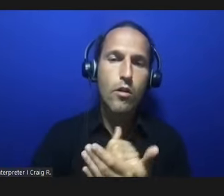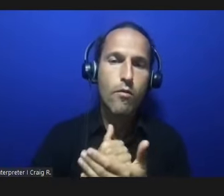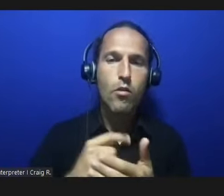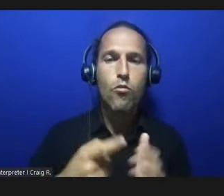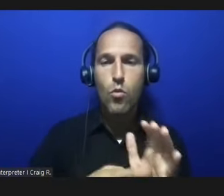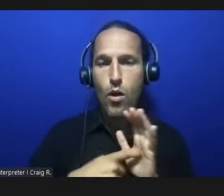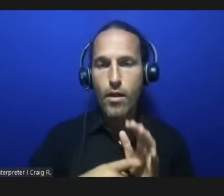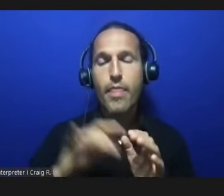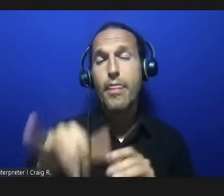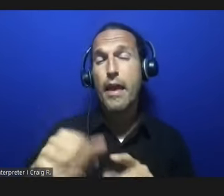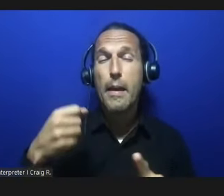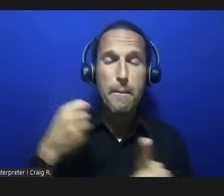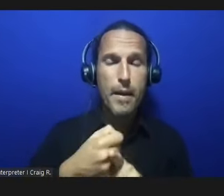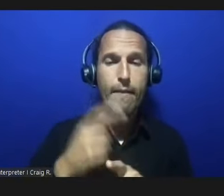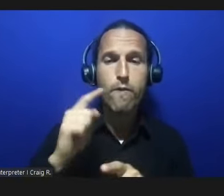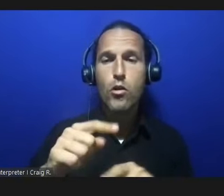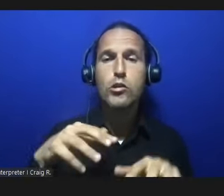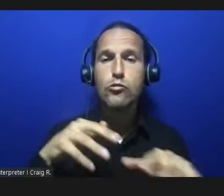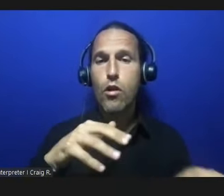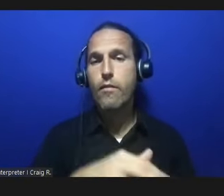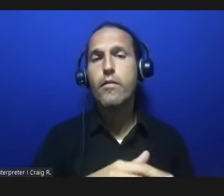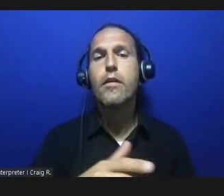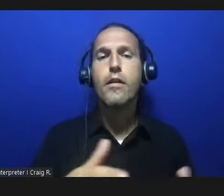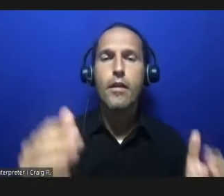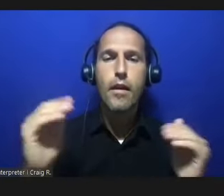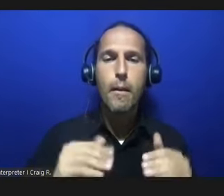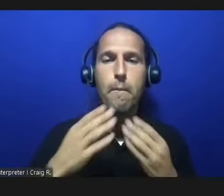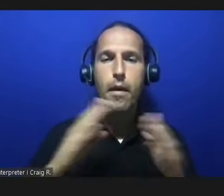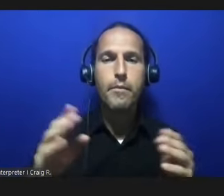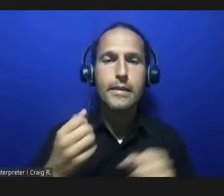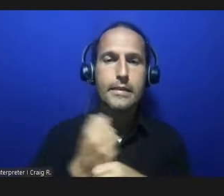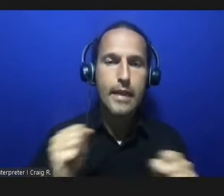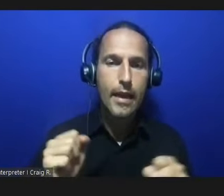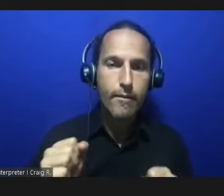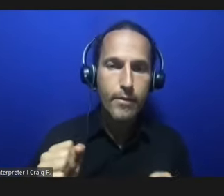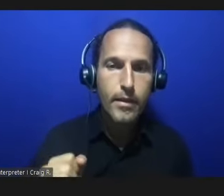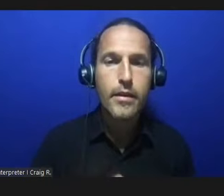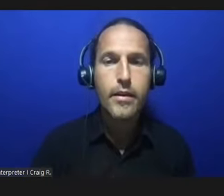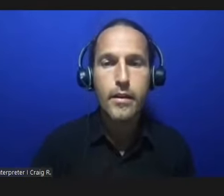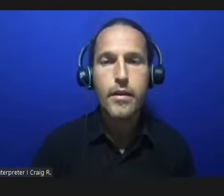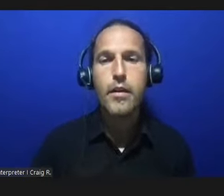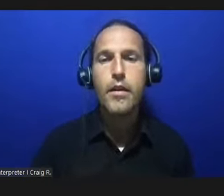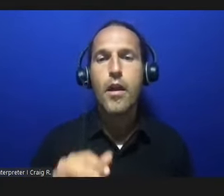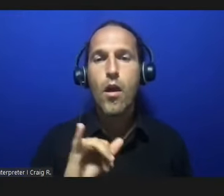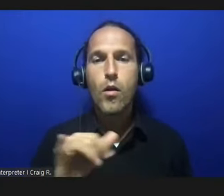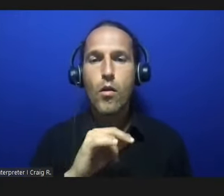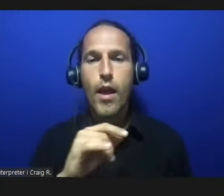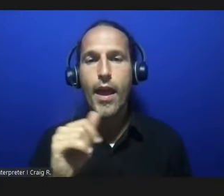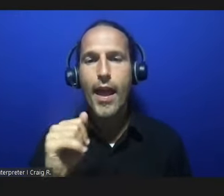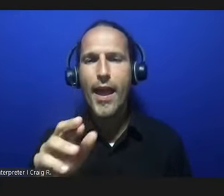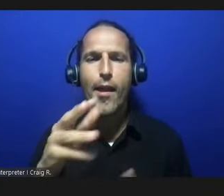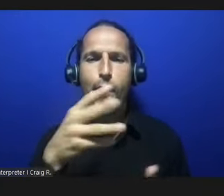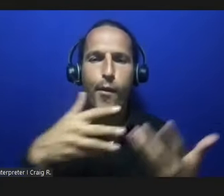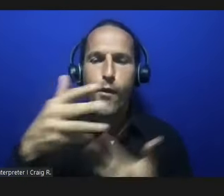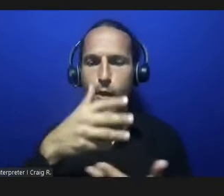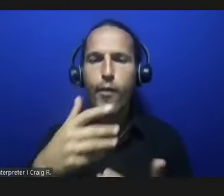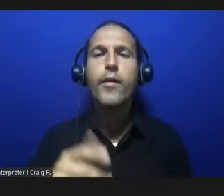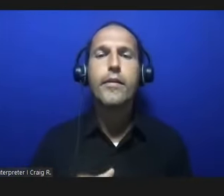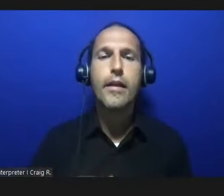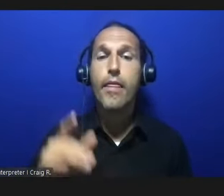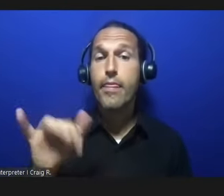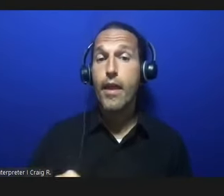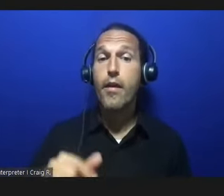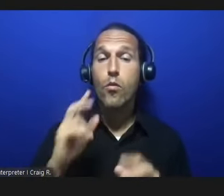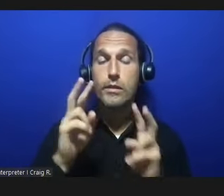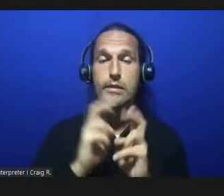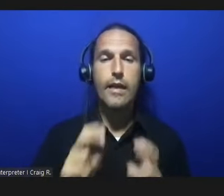the impact on traffic patterns and volumes, public safety, air quality, among others. With respect to the toll, the environmental assessment is going to